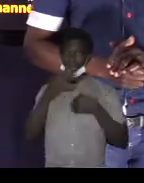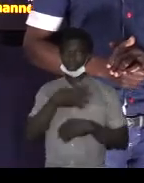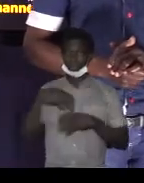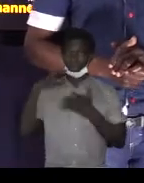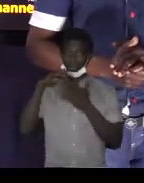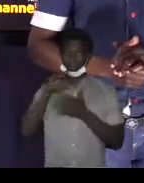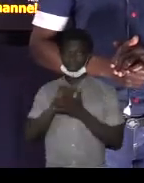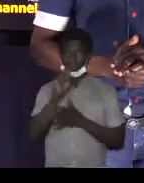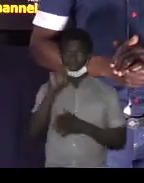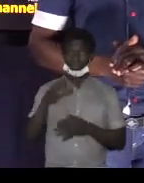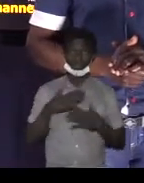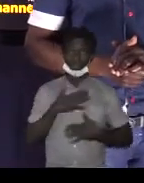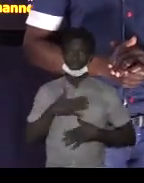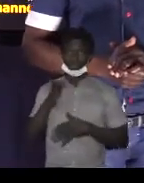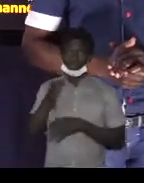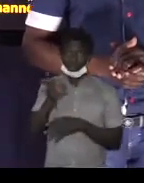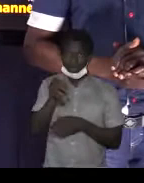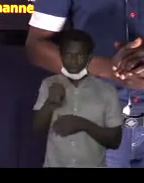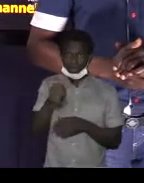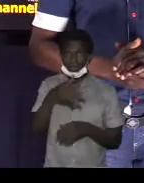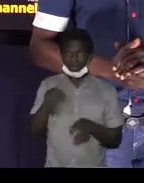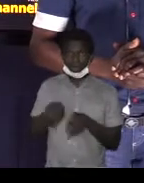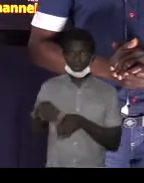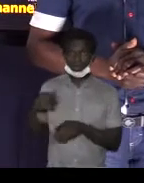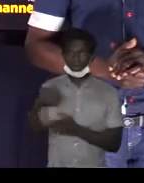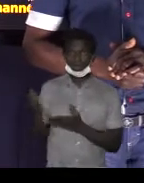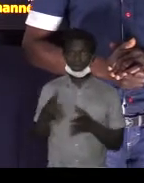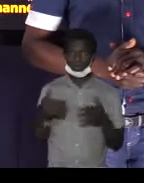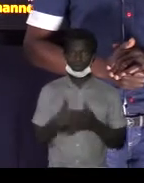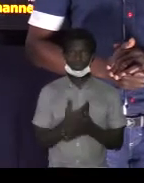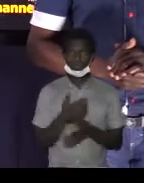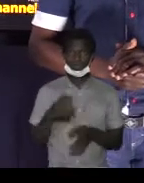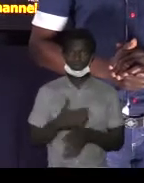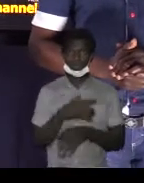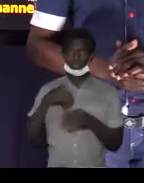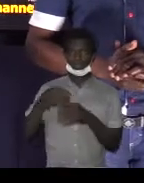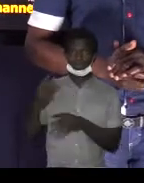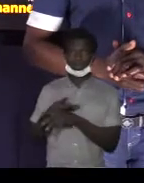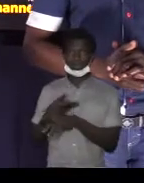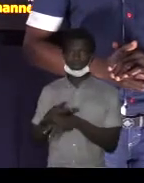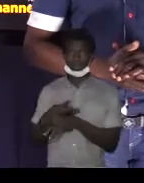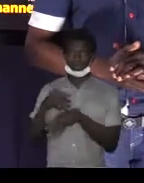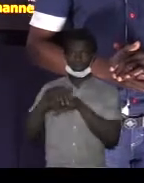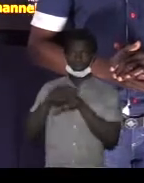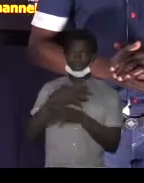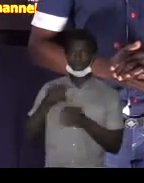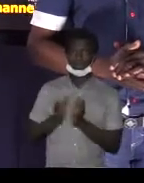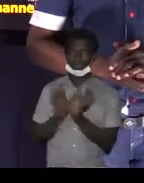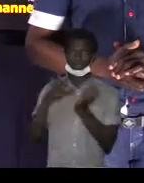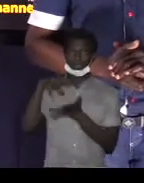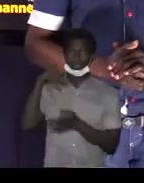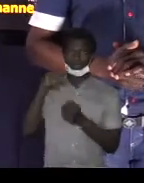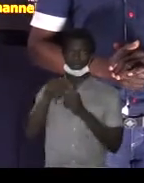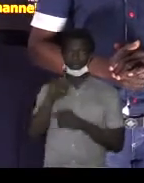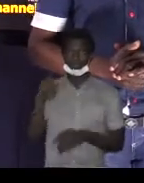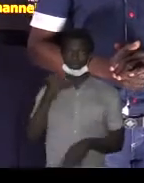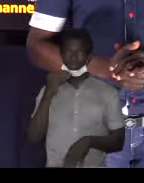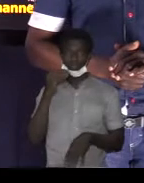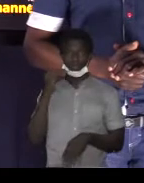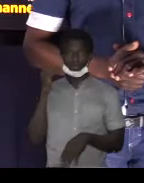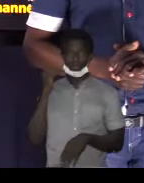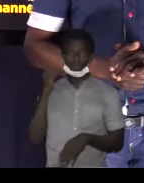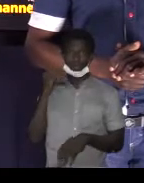enjoyed yourselves too, as we have brought new lessons in mathematics, English studies and of course general studies to you at